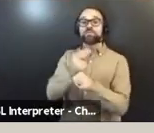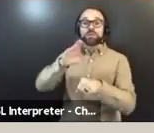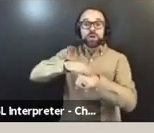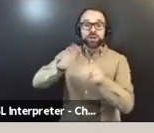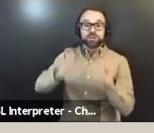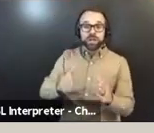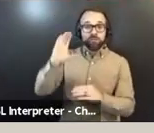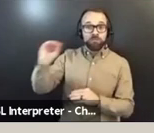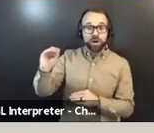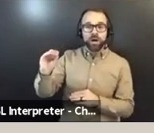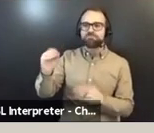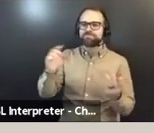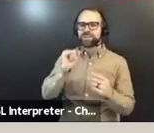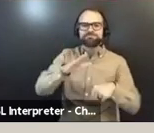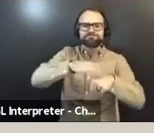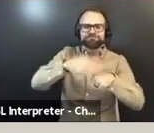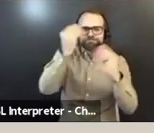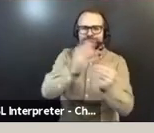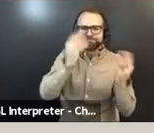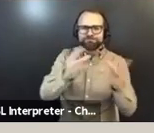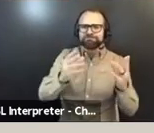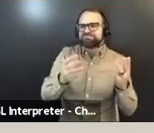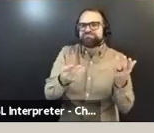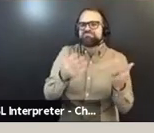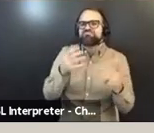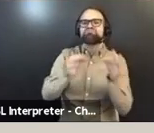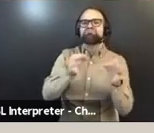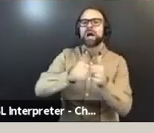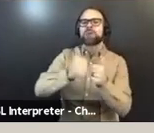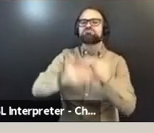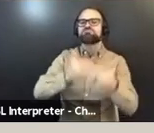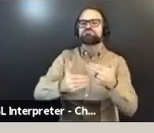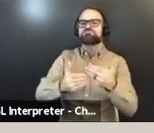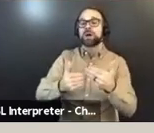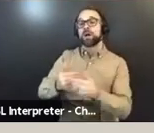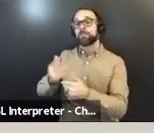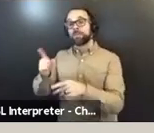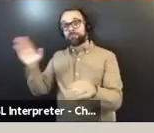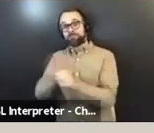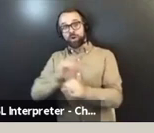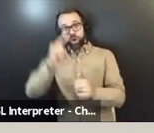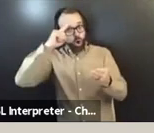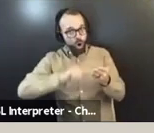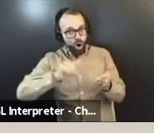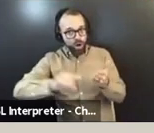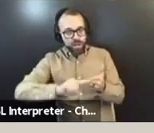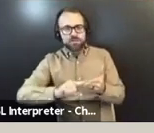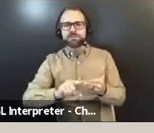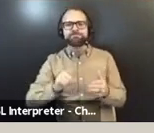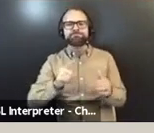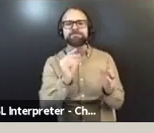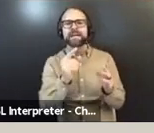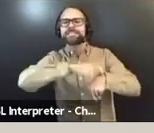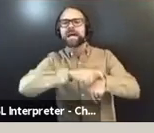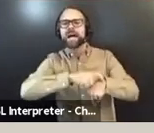know, they just come and advise you. It's just a walkthrough process. But when they do the audit, they do want to see, have you kept timesheets? Can you prove the